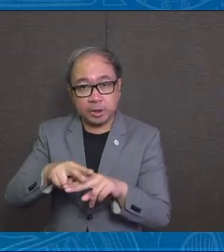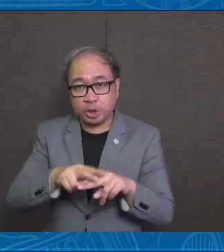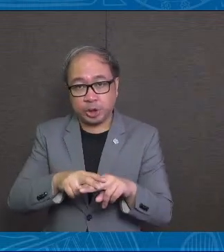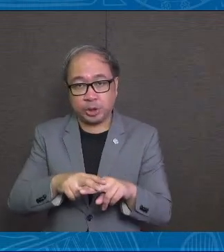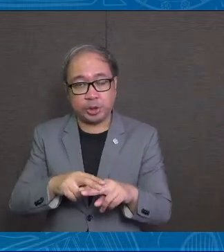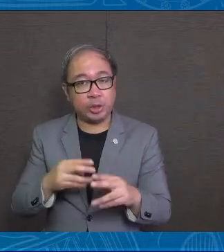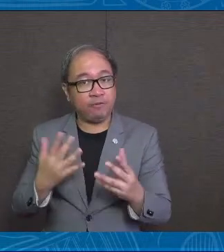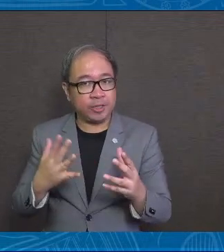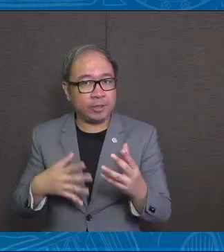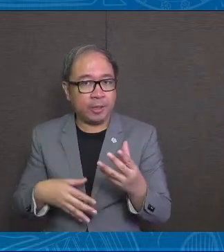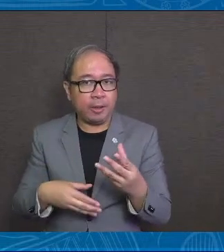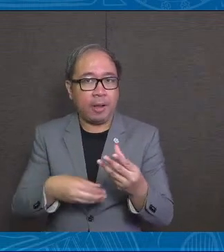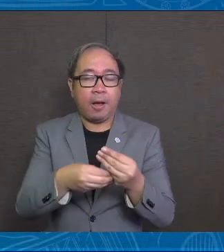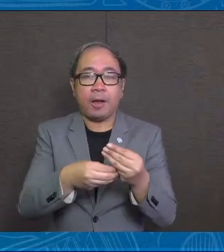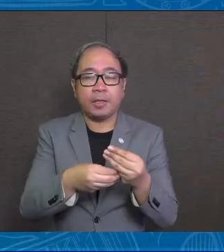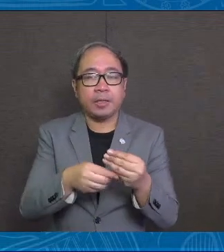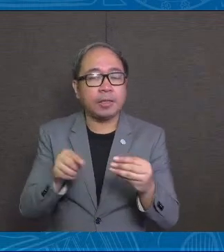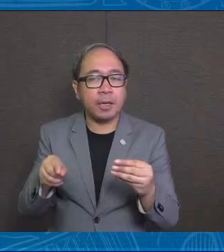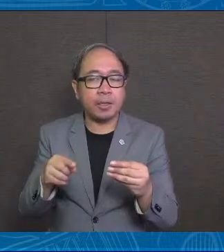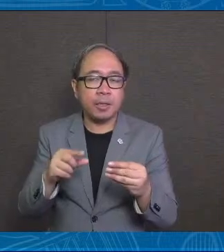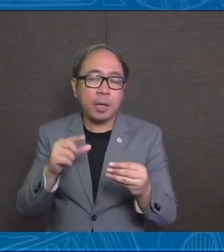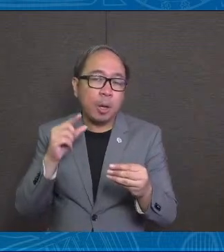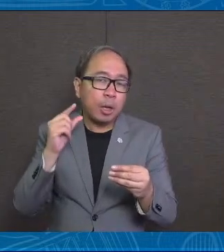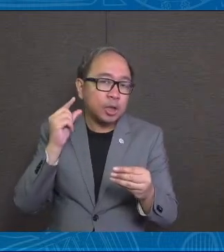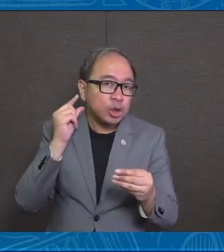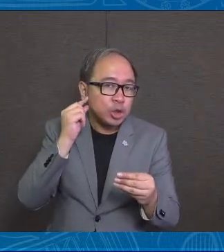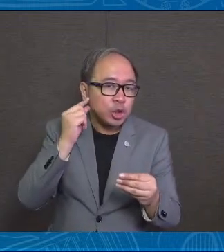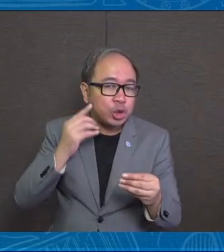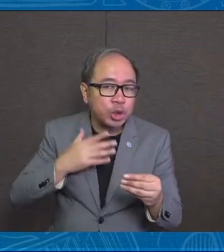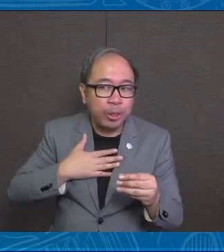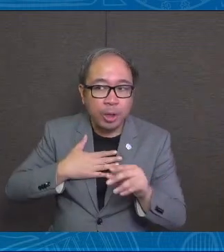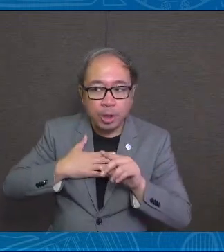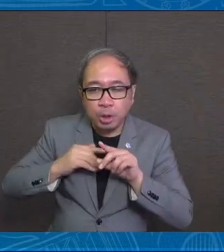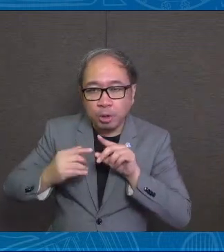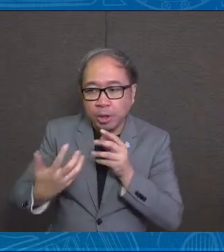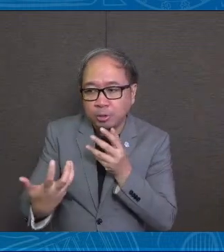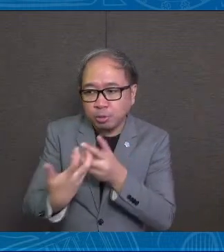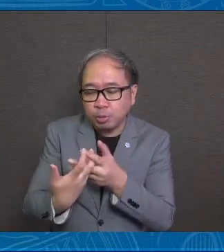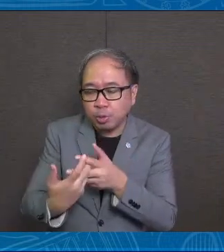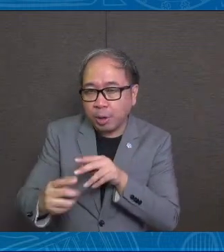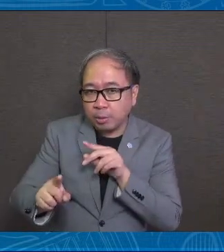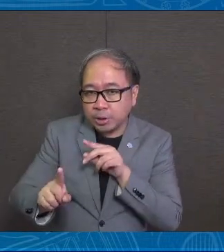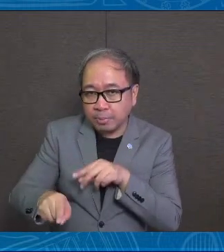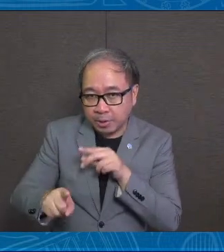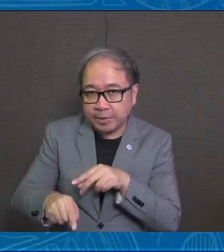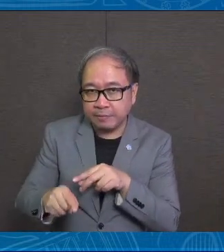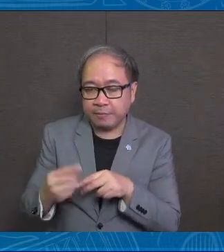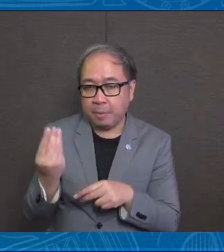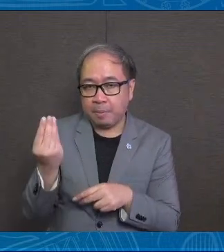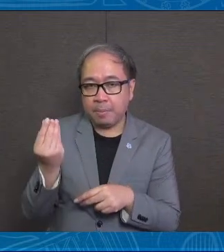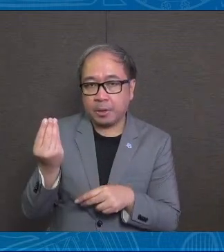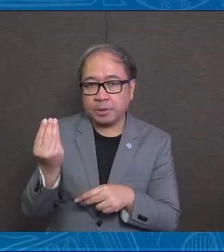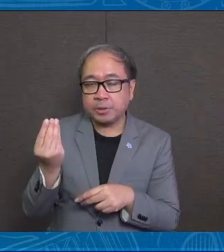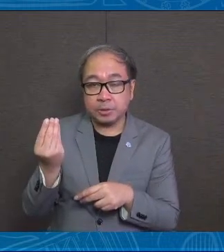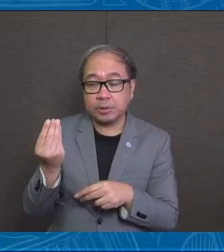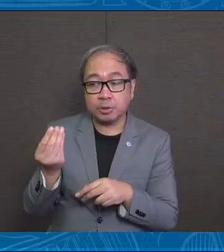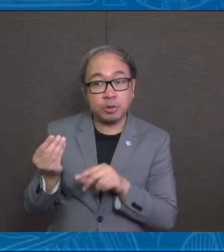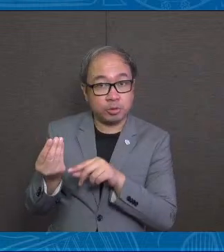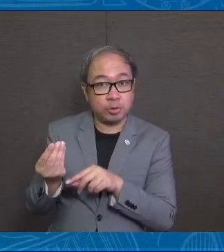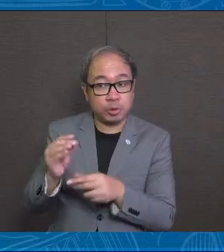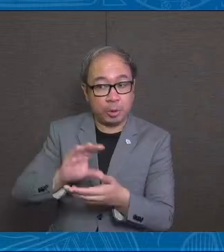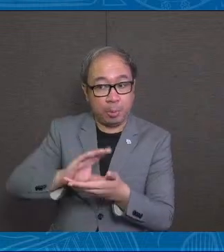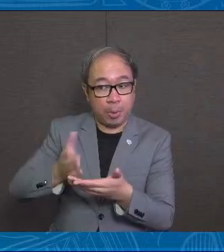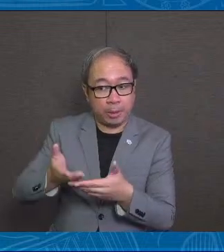introduced gender responsive budgeting from the budget division. And gender responsive